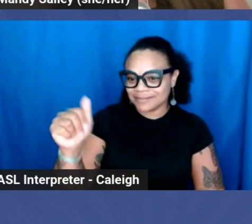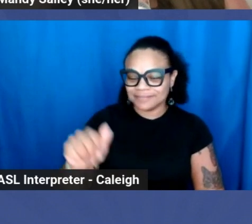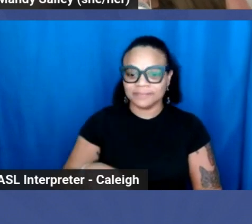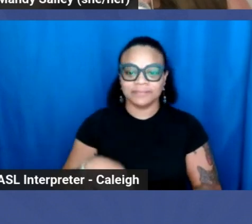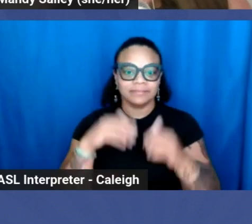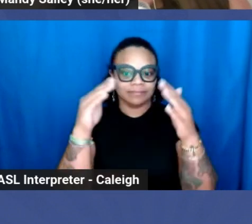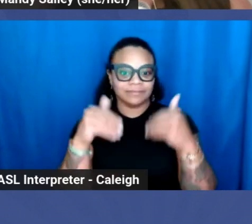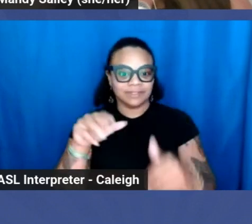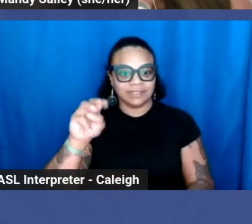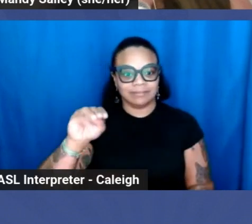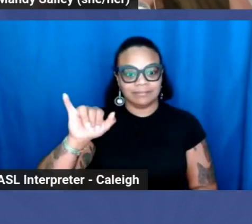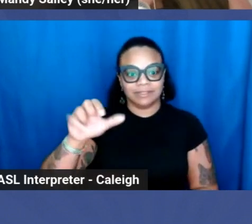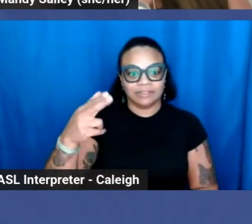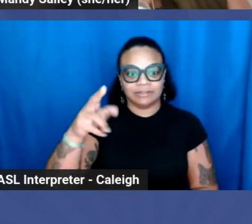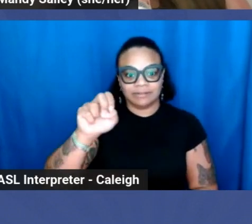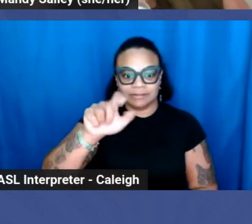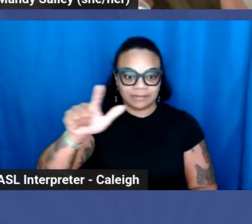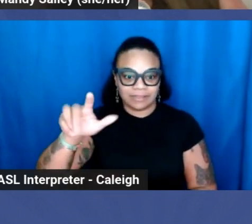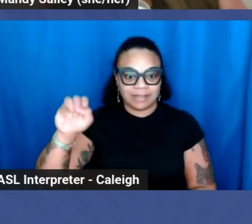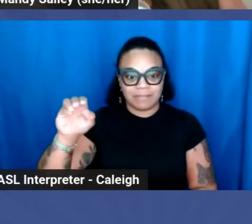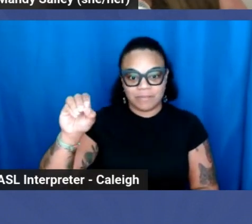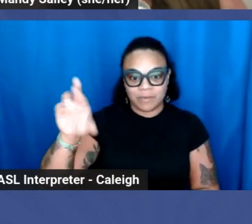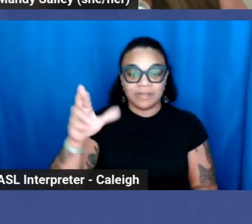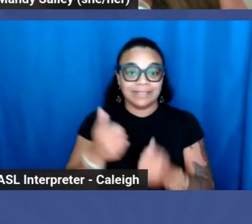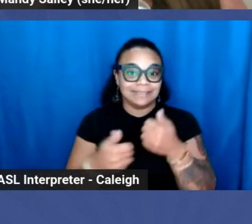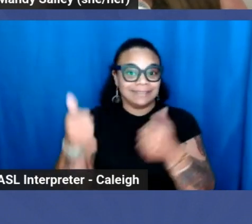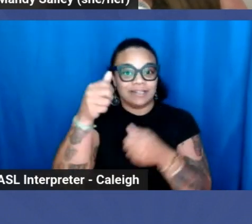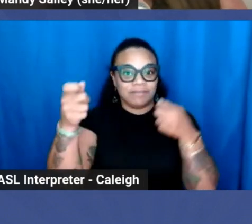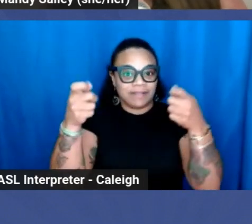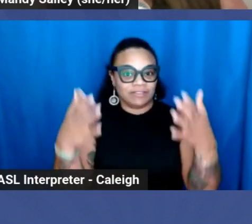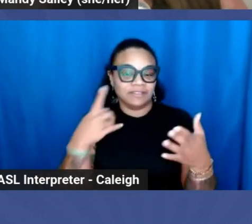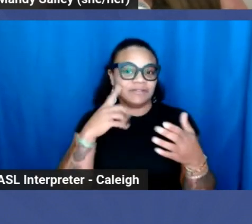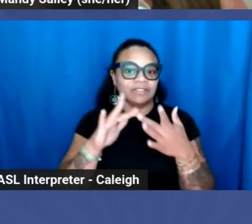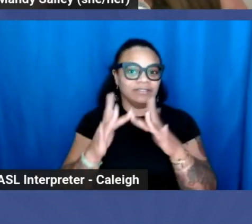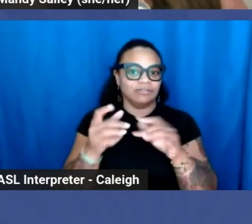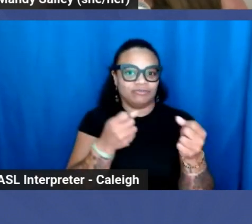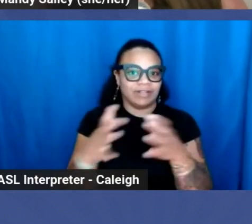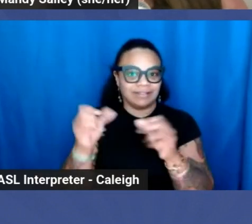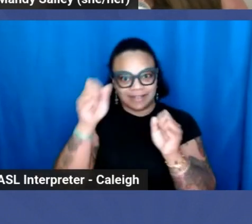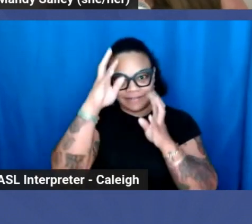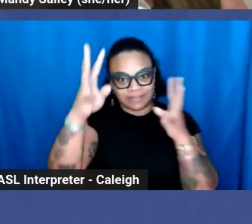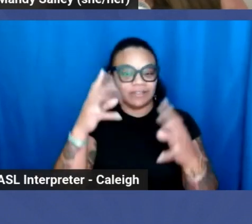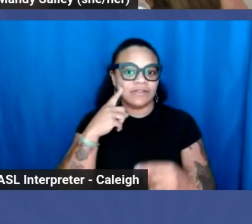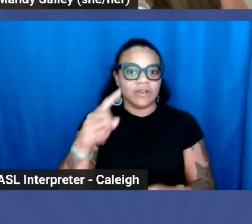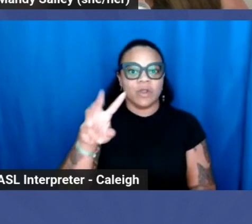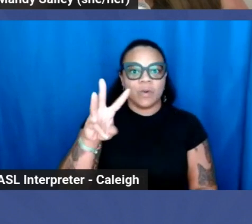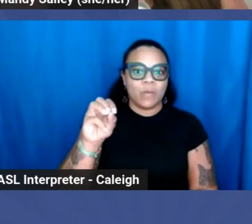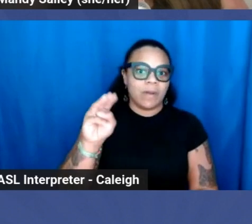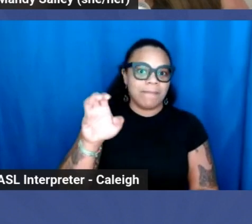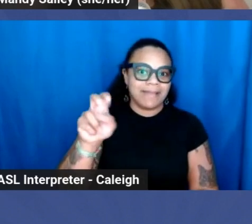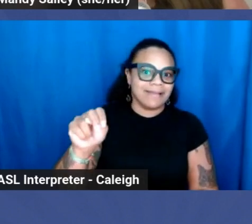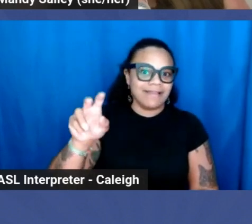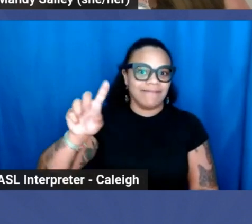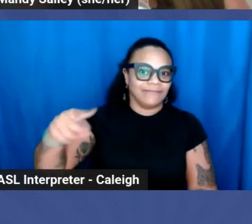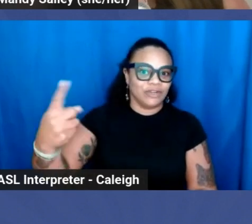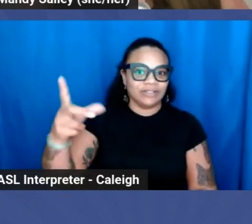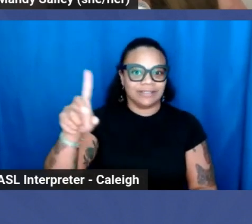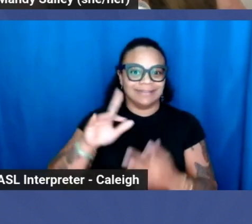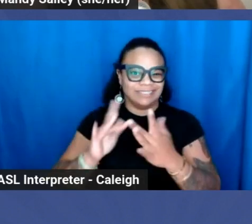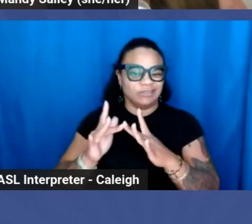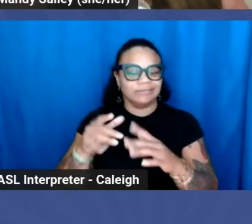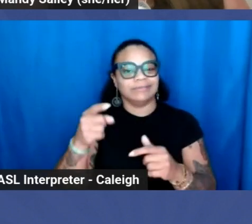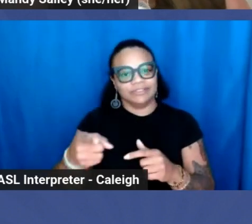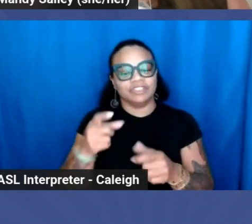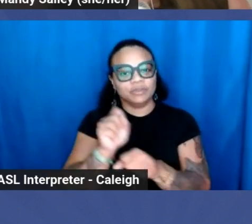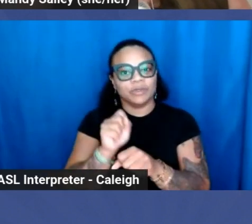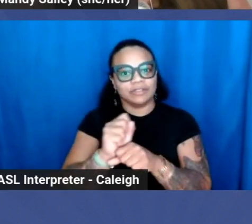Next, we have Michelle Moore. She is the Senior Manager of Digital Strategy and Innovation at Women First Digital and works to innovate digitally and